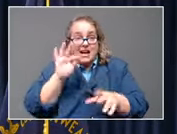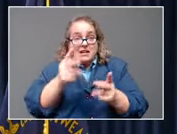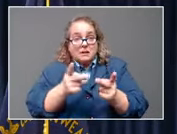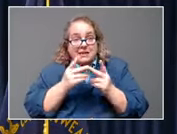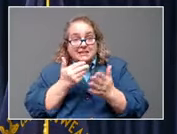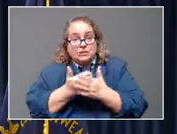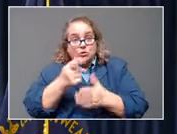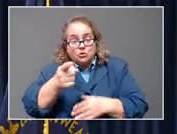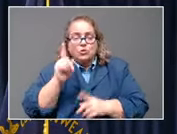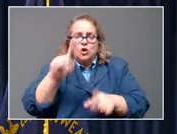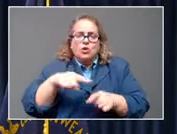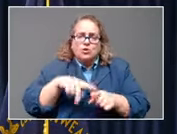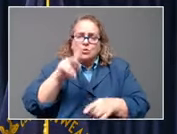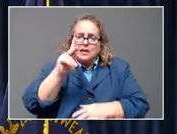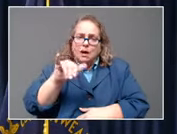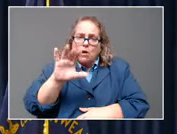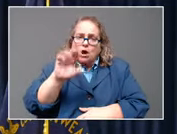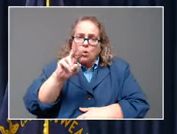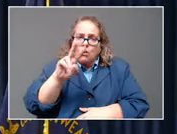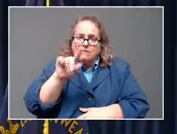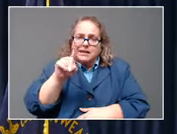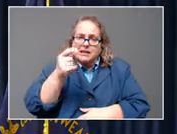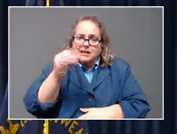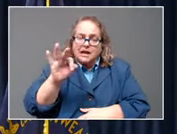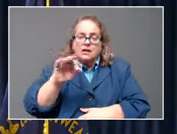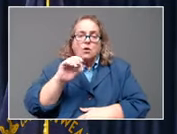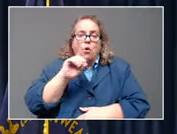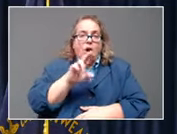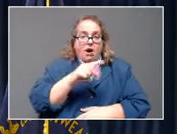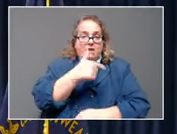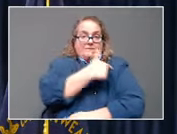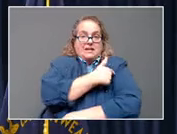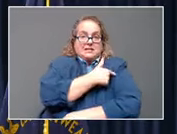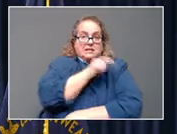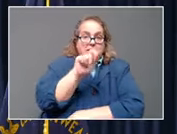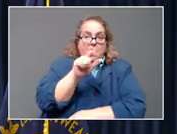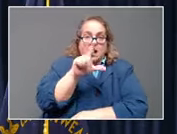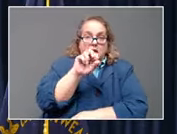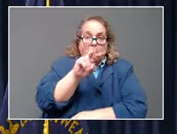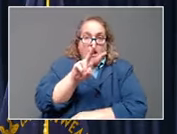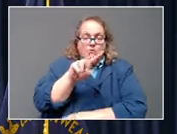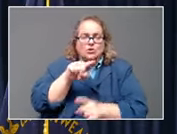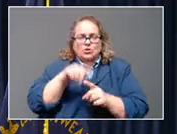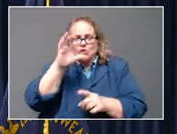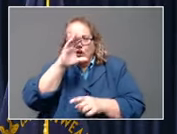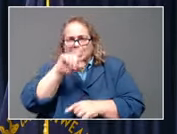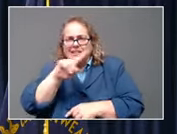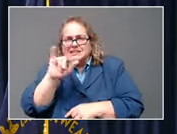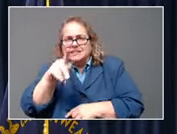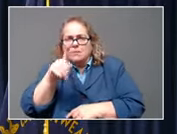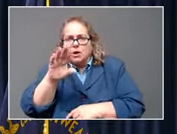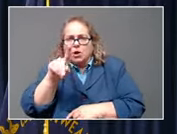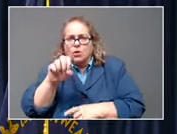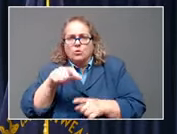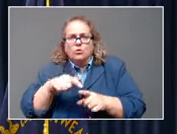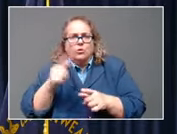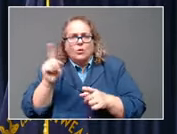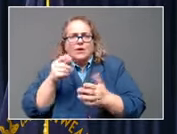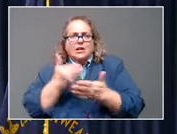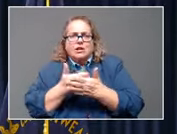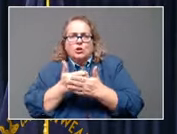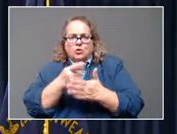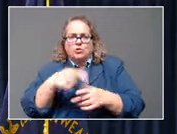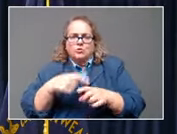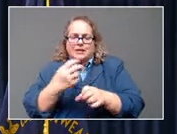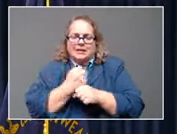KY COVID-19 or vaccines.gov to search by zip code for a convenient location near you. You can take them. There we go. We're